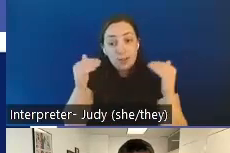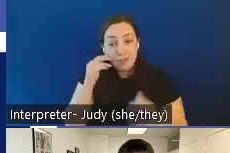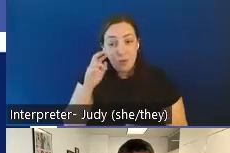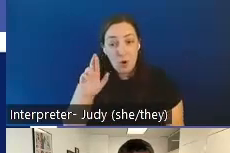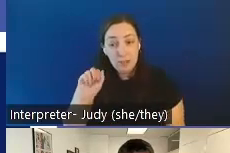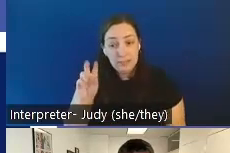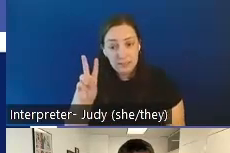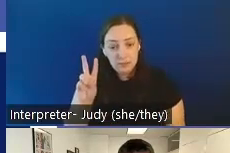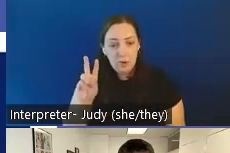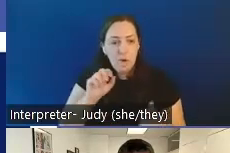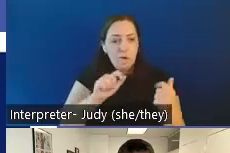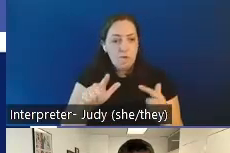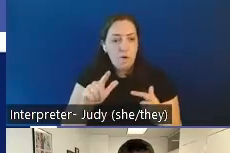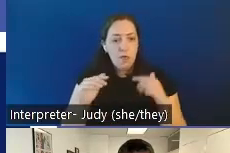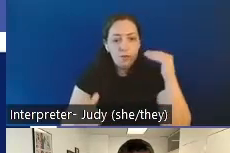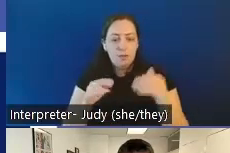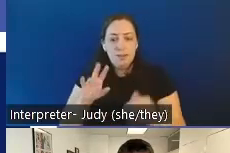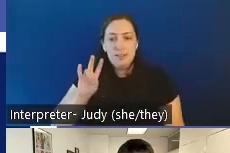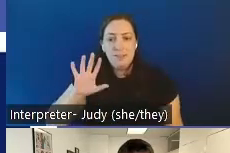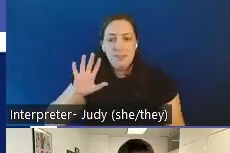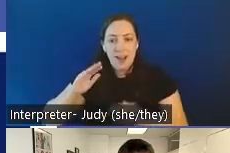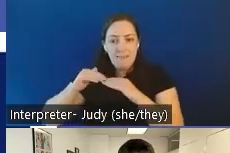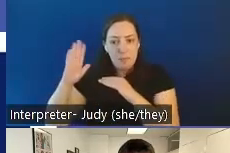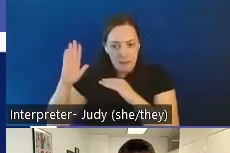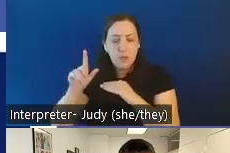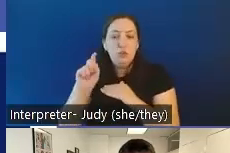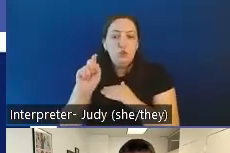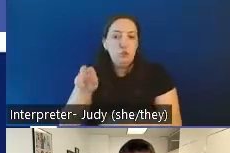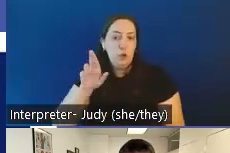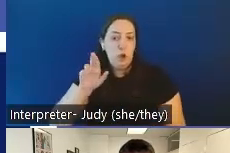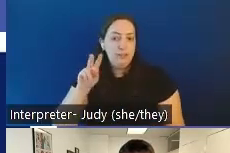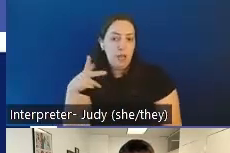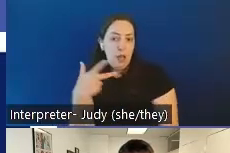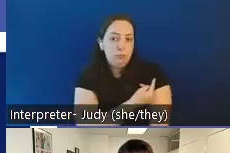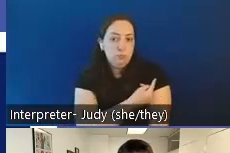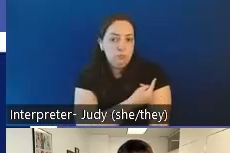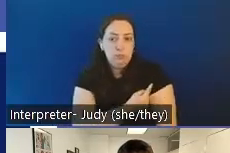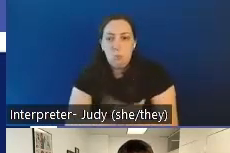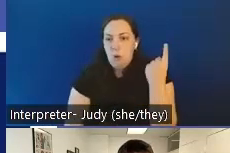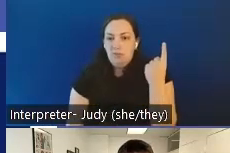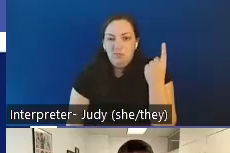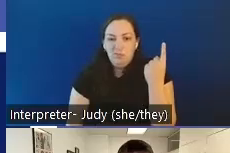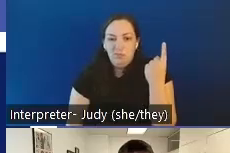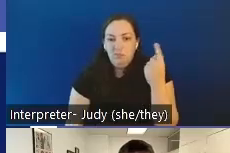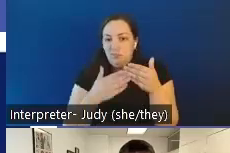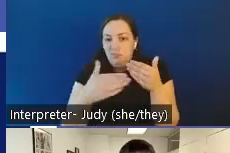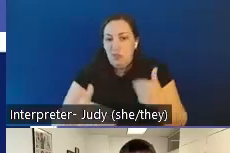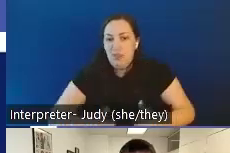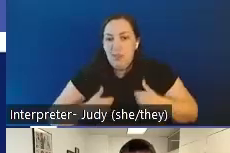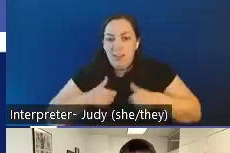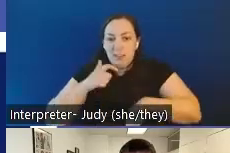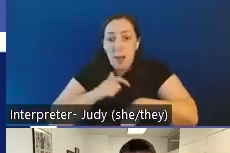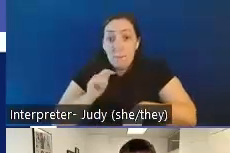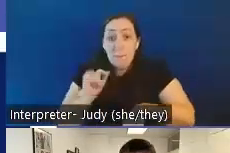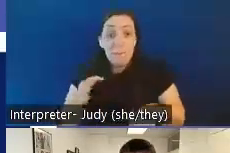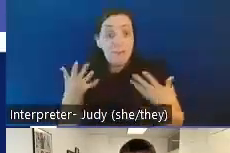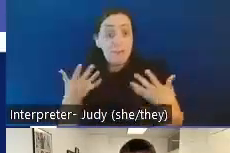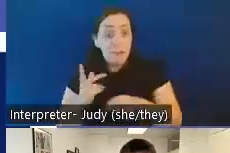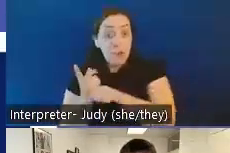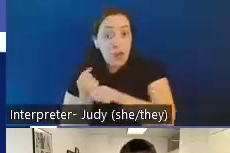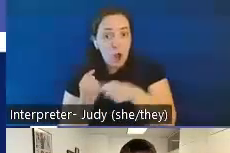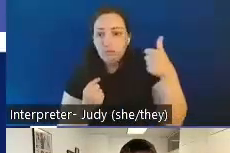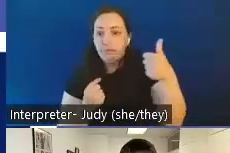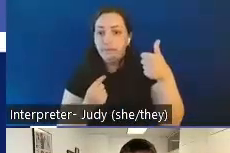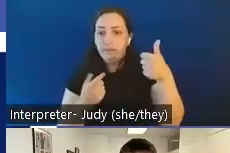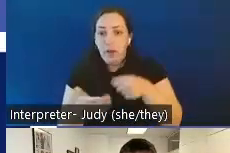adults 75 and older should be getting an RSV immunization. You only need one in your lifetime at this point. So if you've had one before, you're covered at